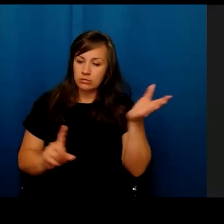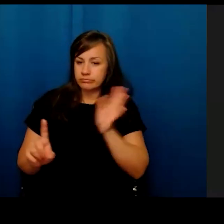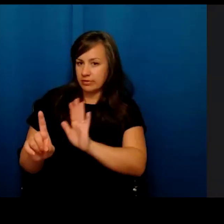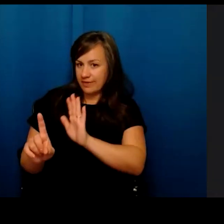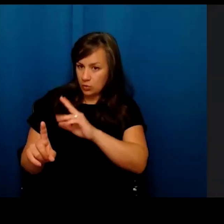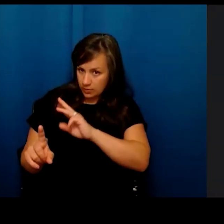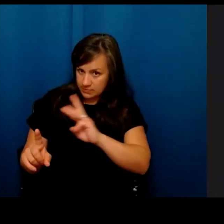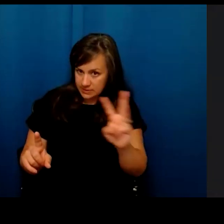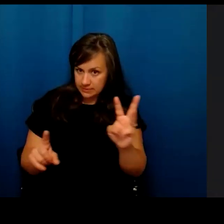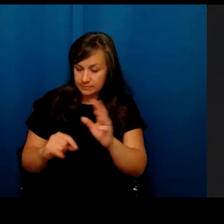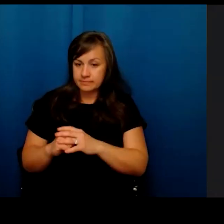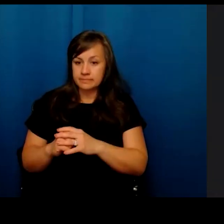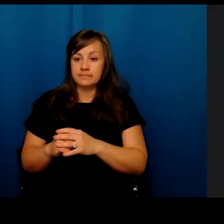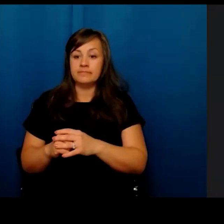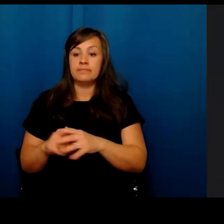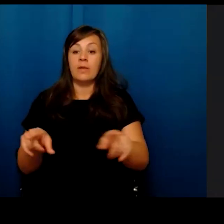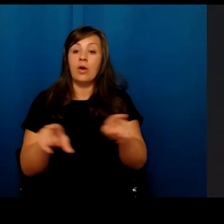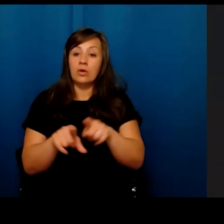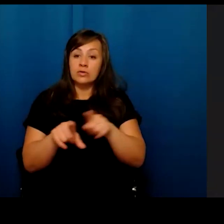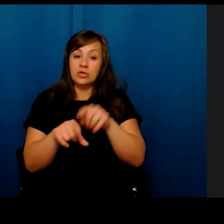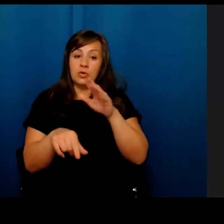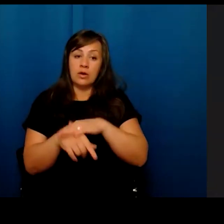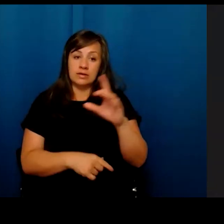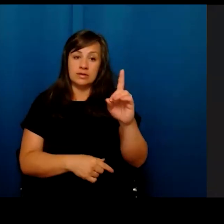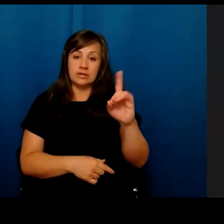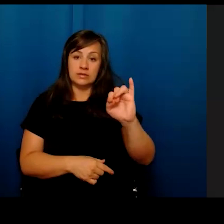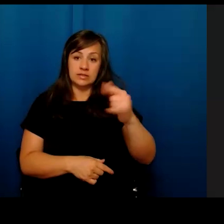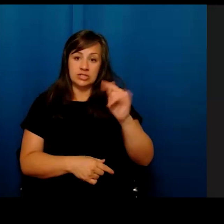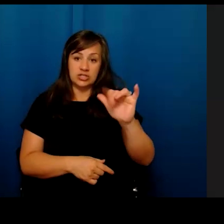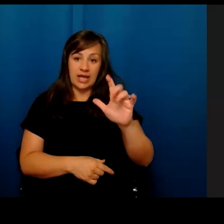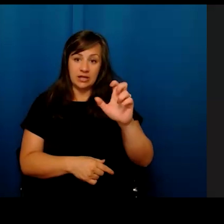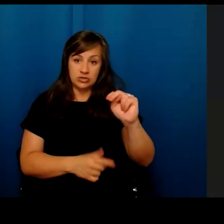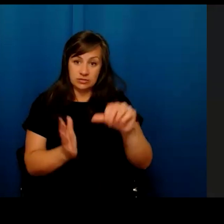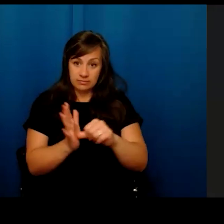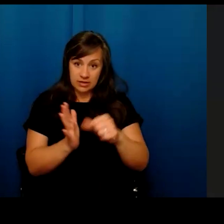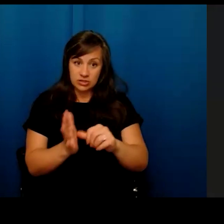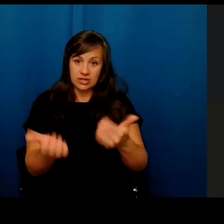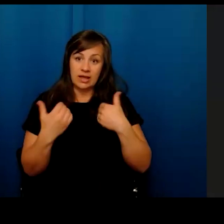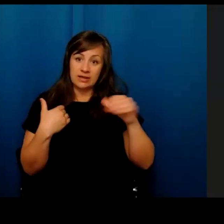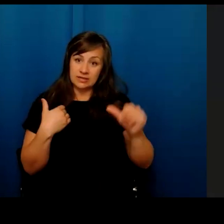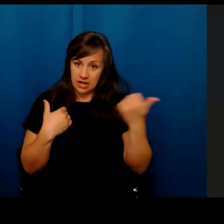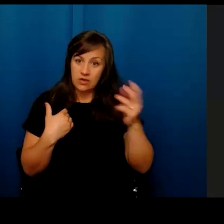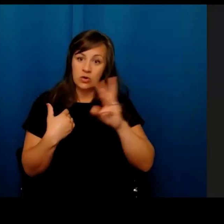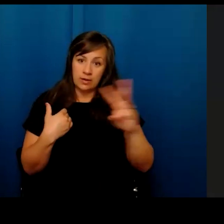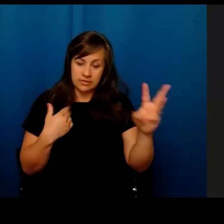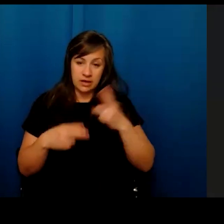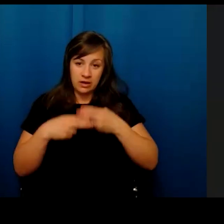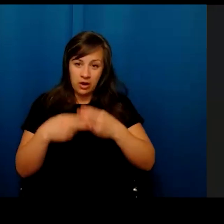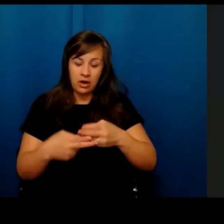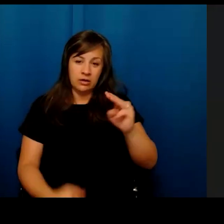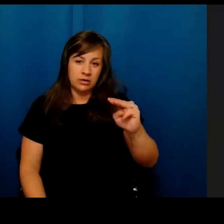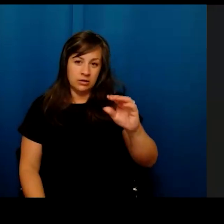And also on the Digication page, it will have another website, which is called Modern